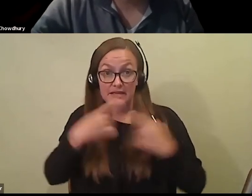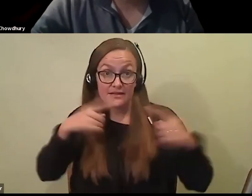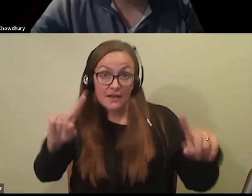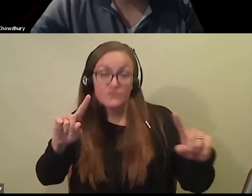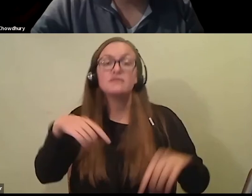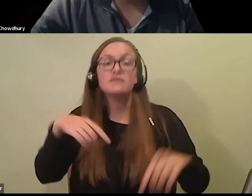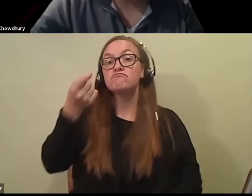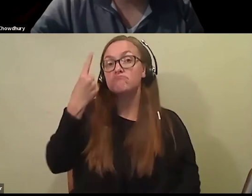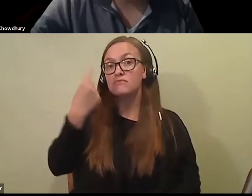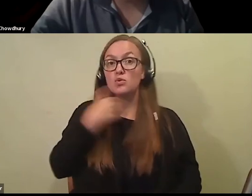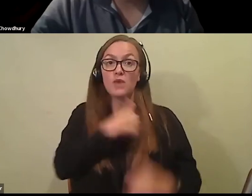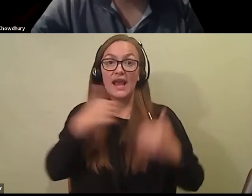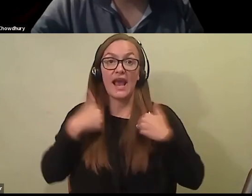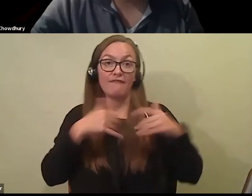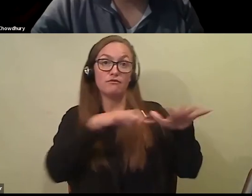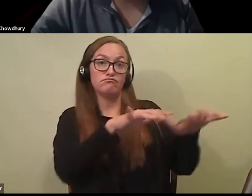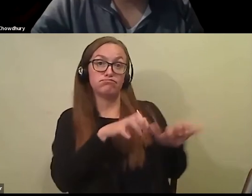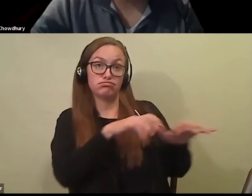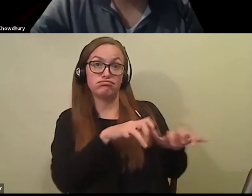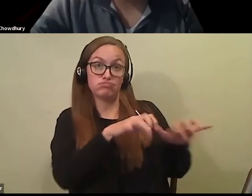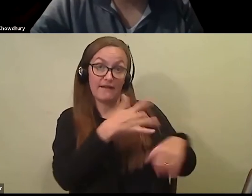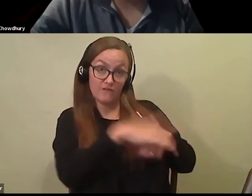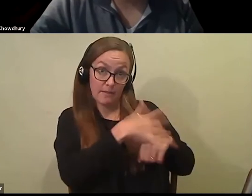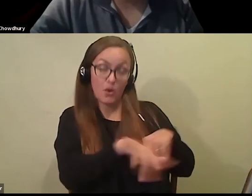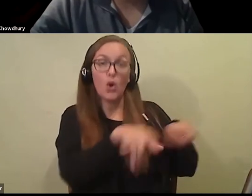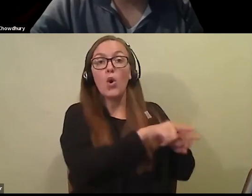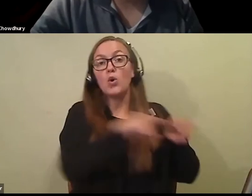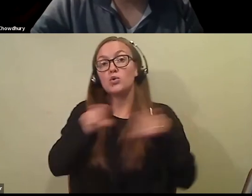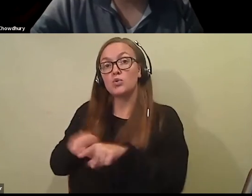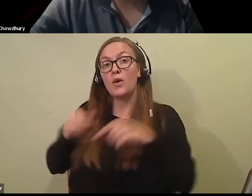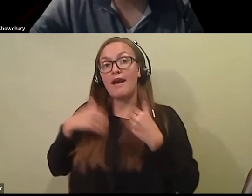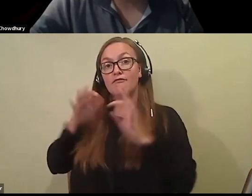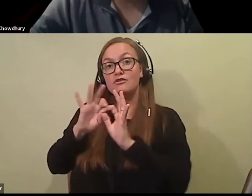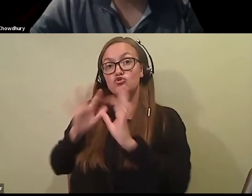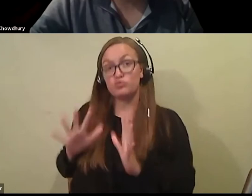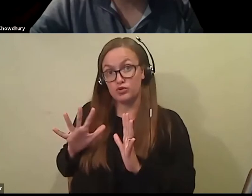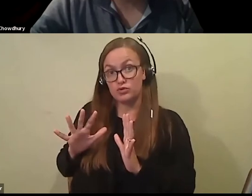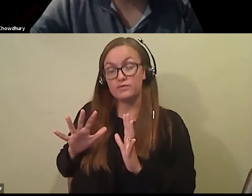have live CARP captioning available, as well as ASL interpreting.